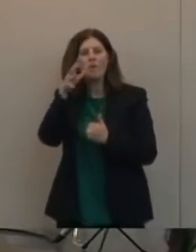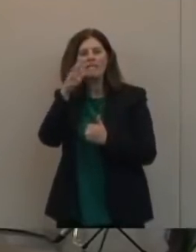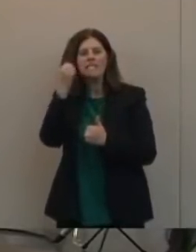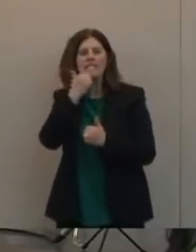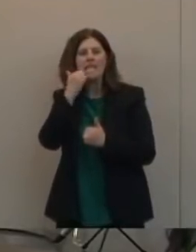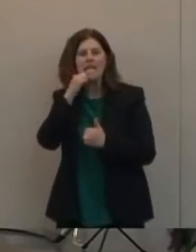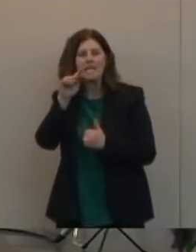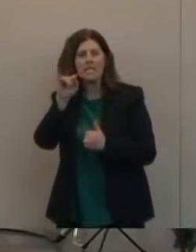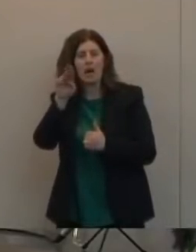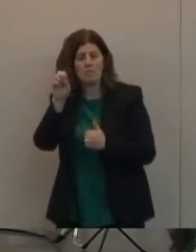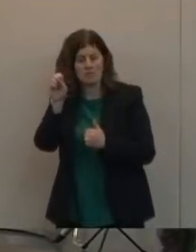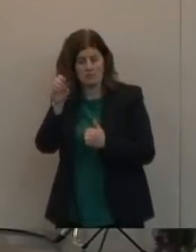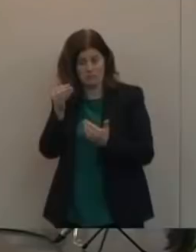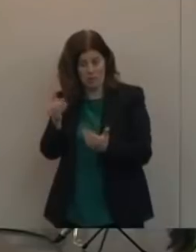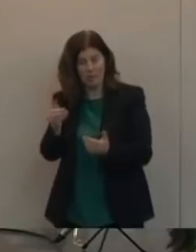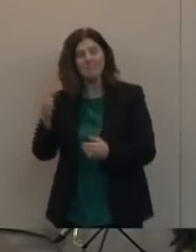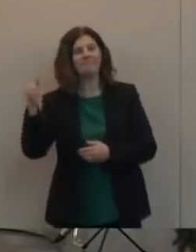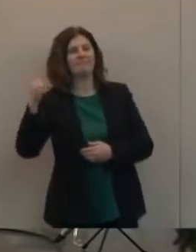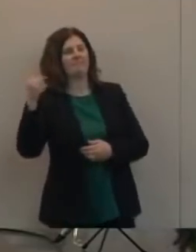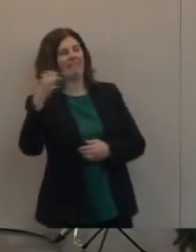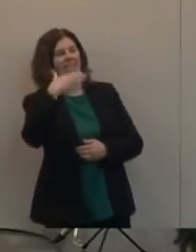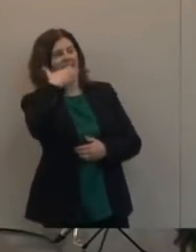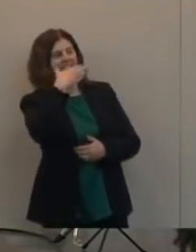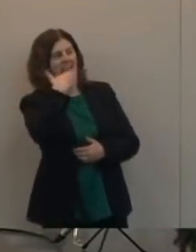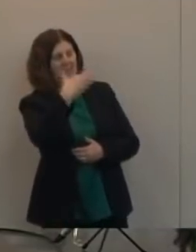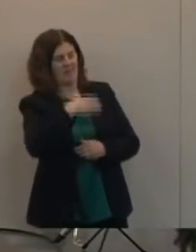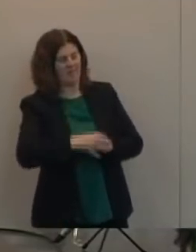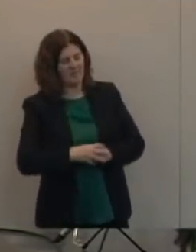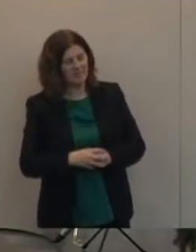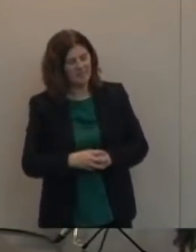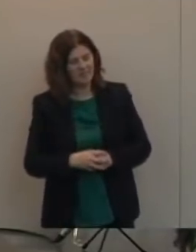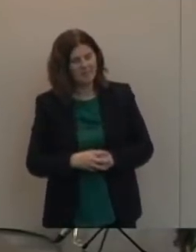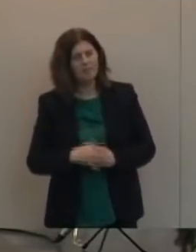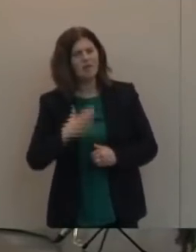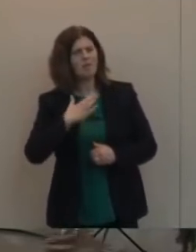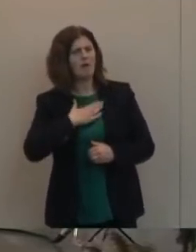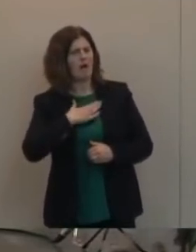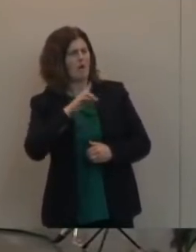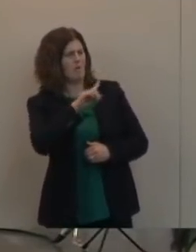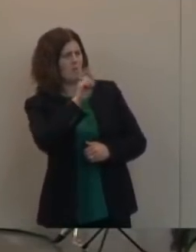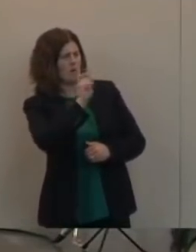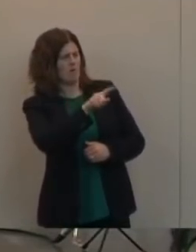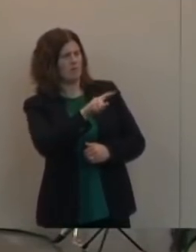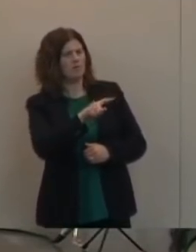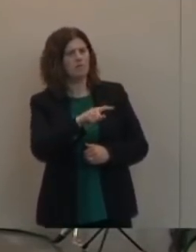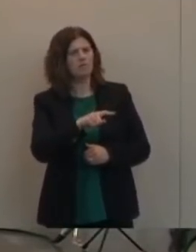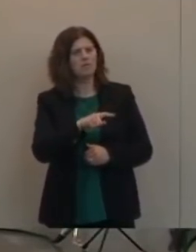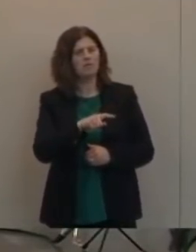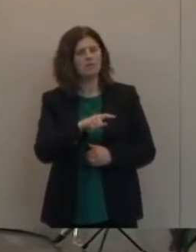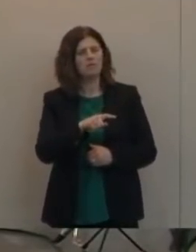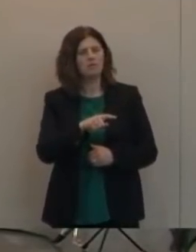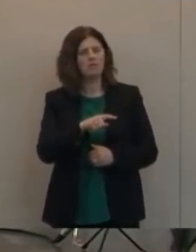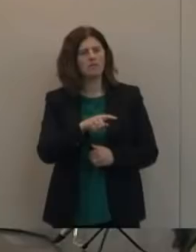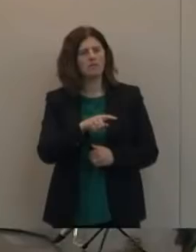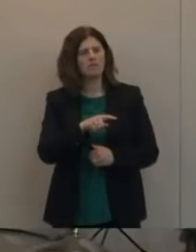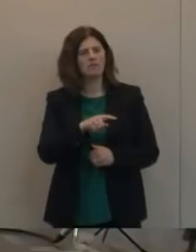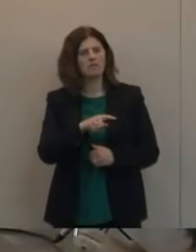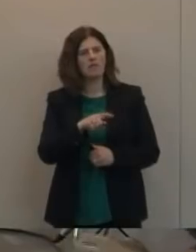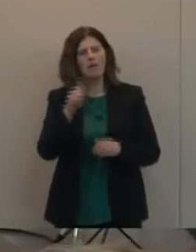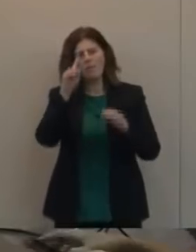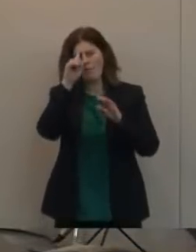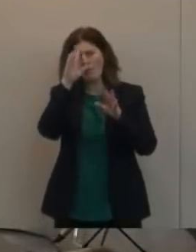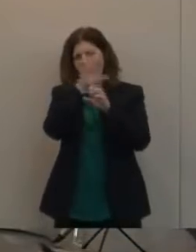have you? Yeah, thank you so much. Our question was, President Nez continues to mention